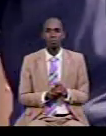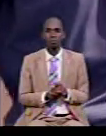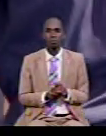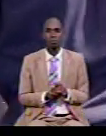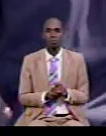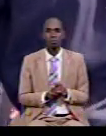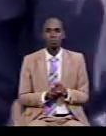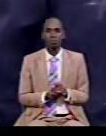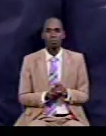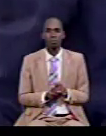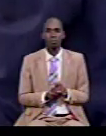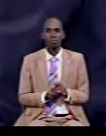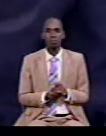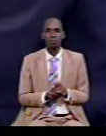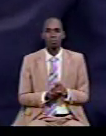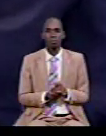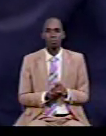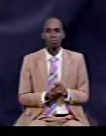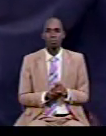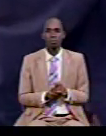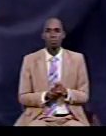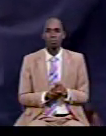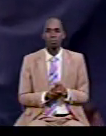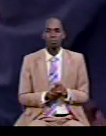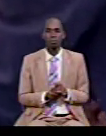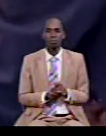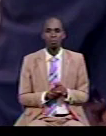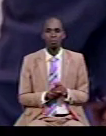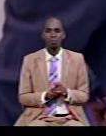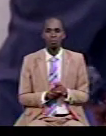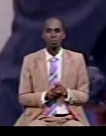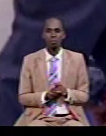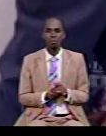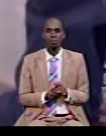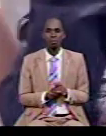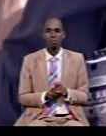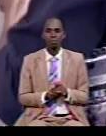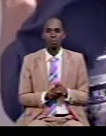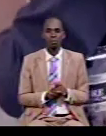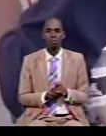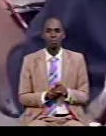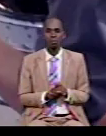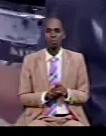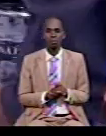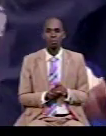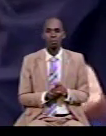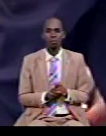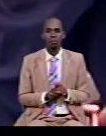Thank you.